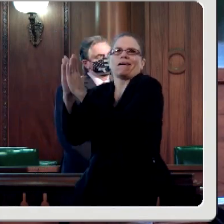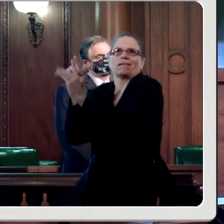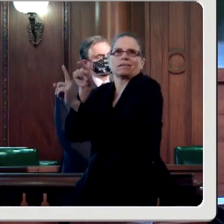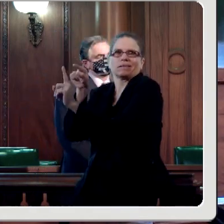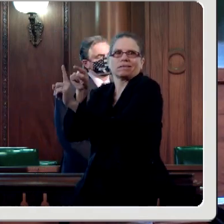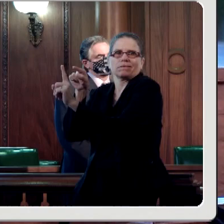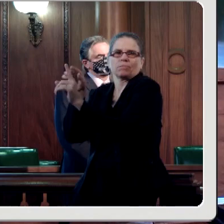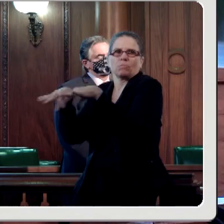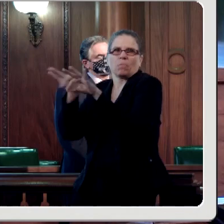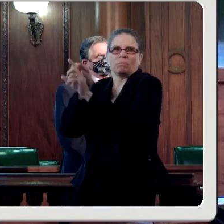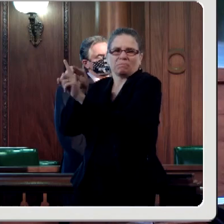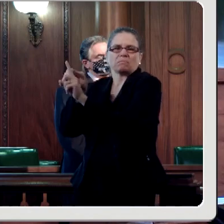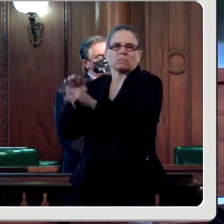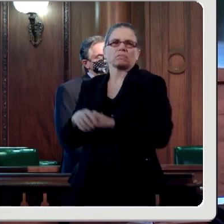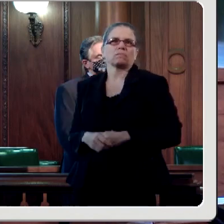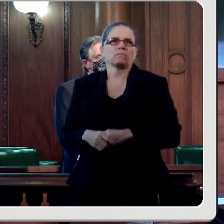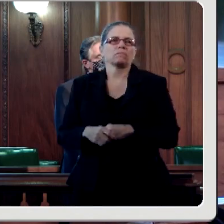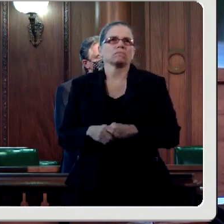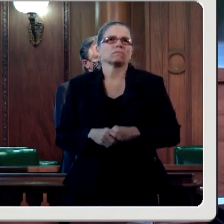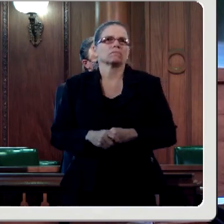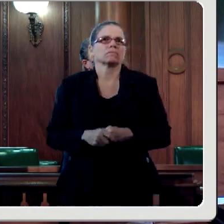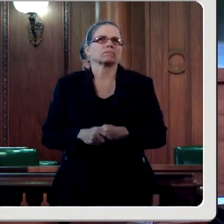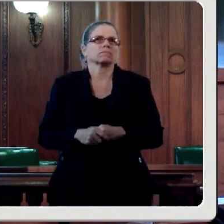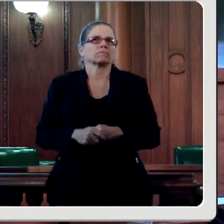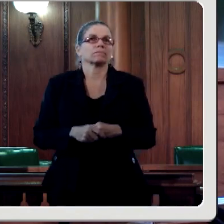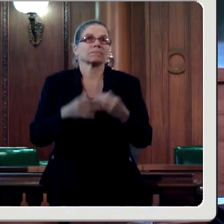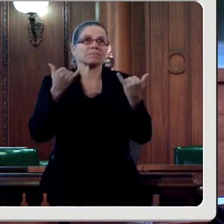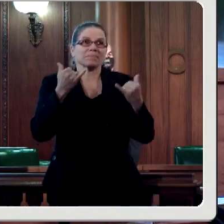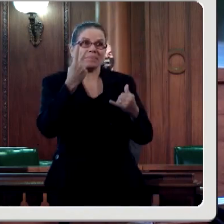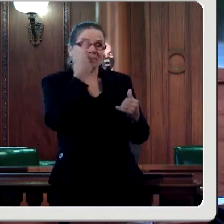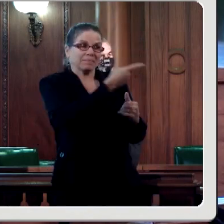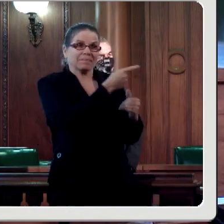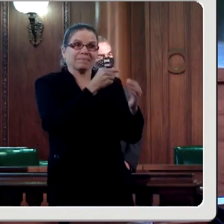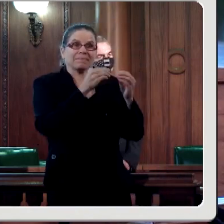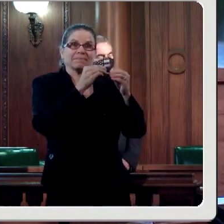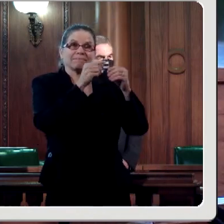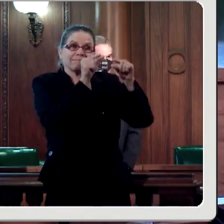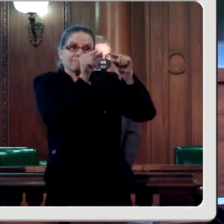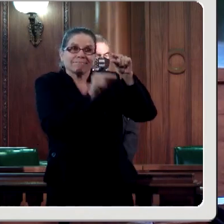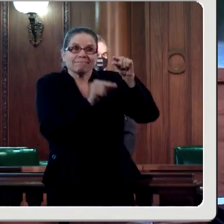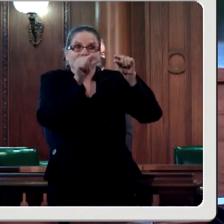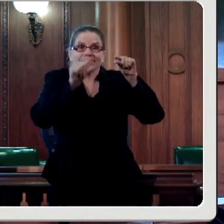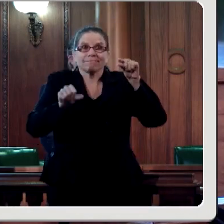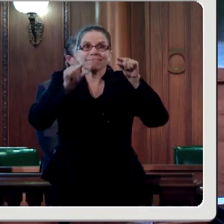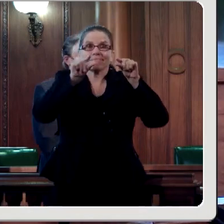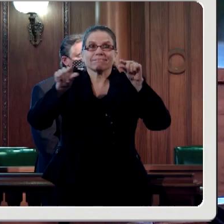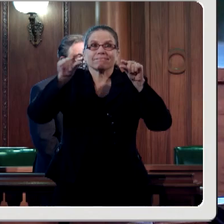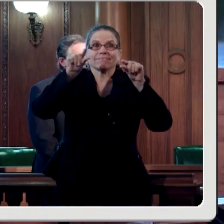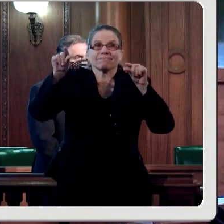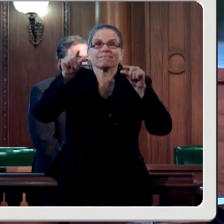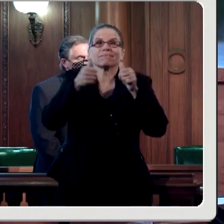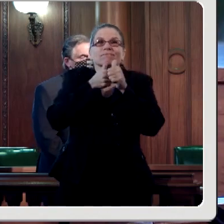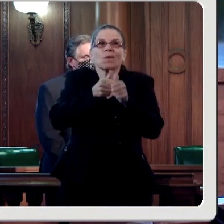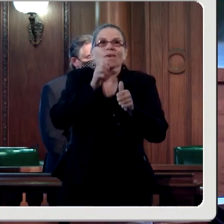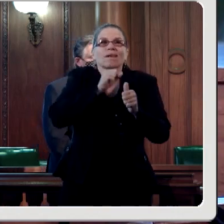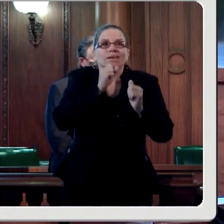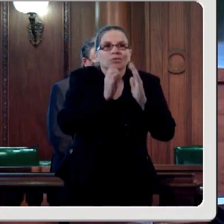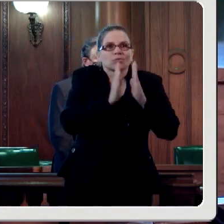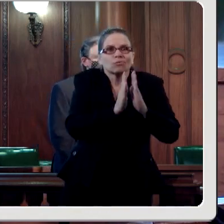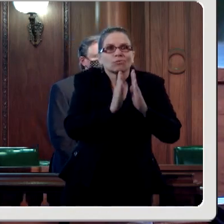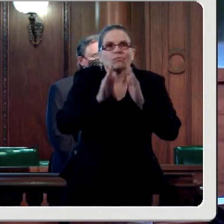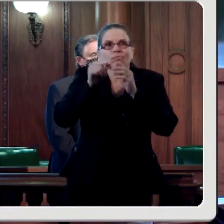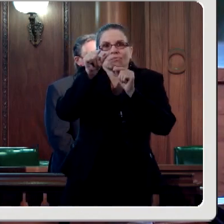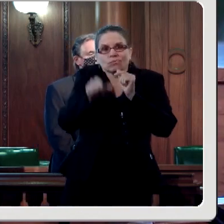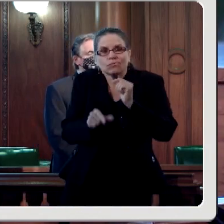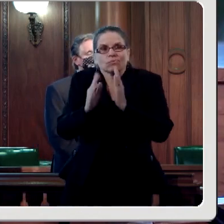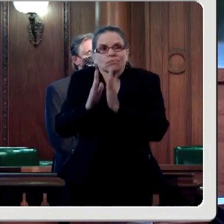cases by ages by bar graph. And I'm not going to spend a lot of time with this. It is